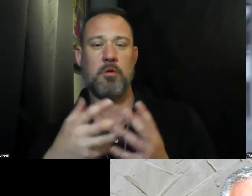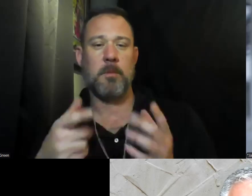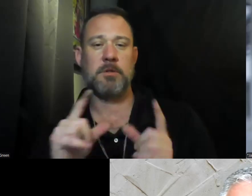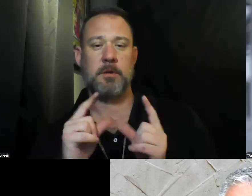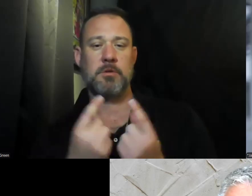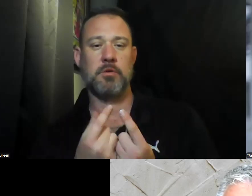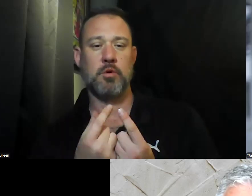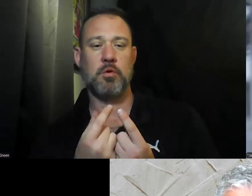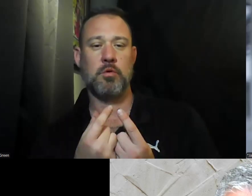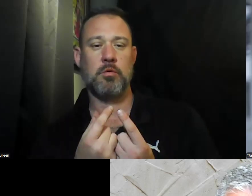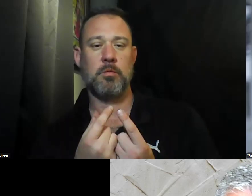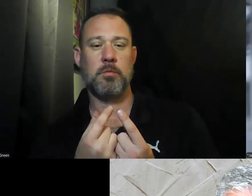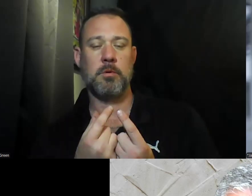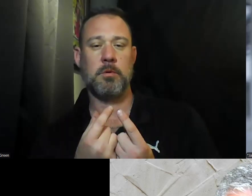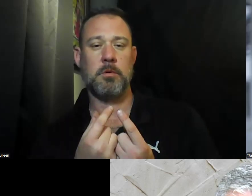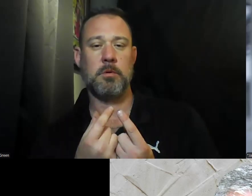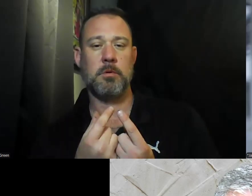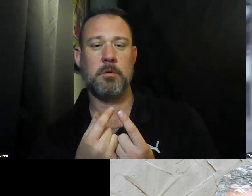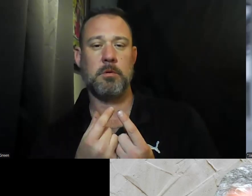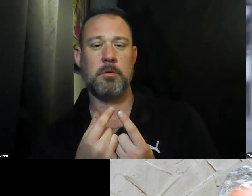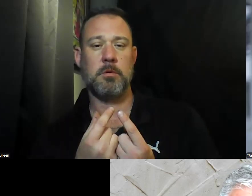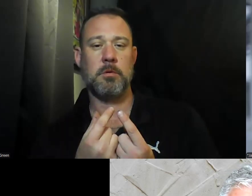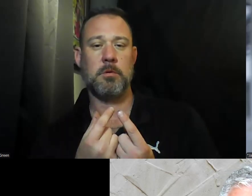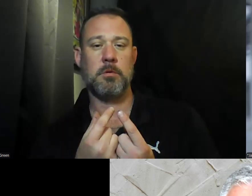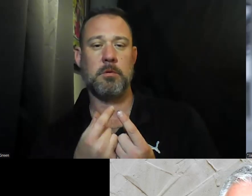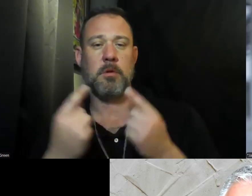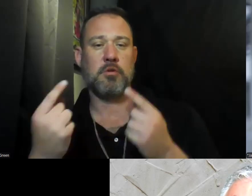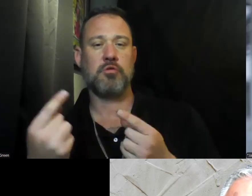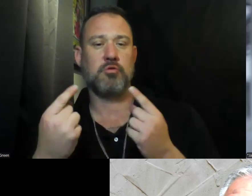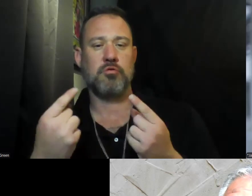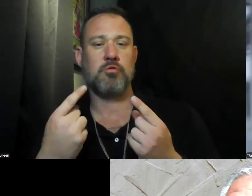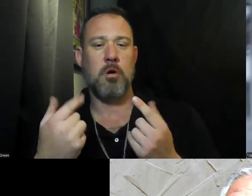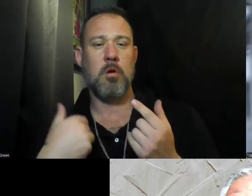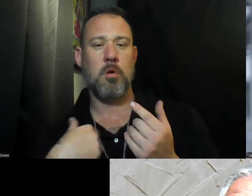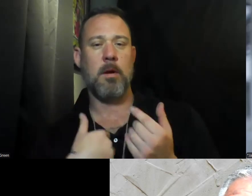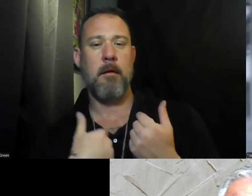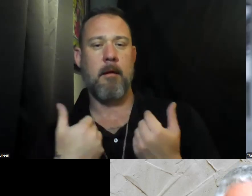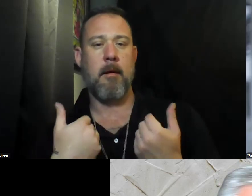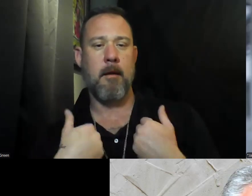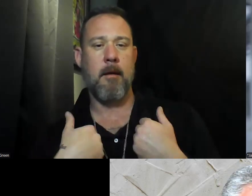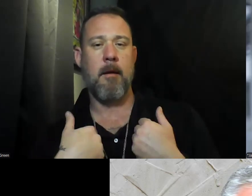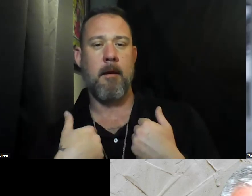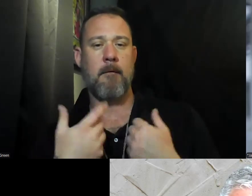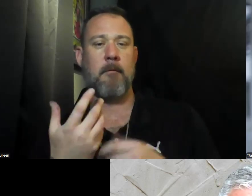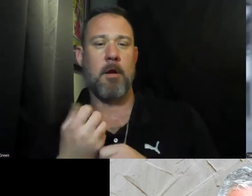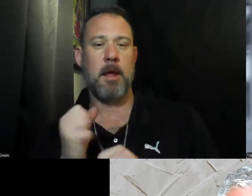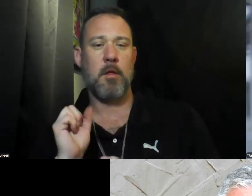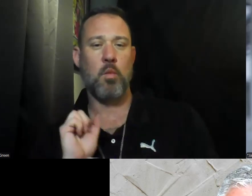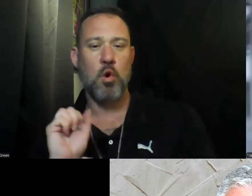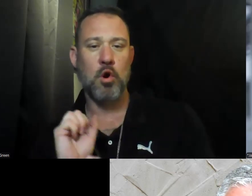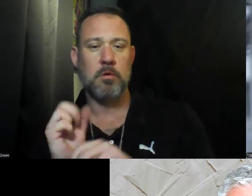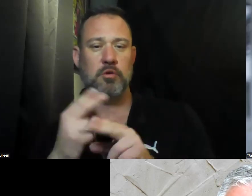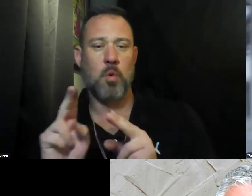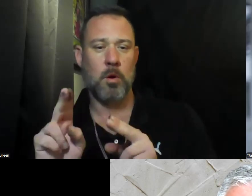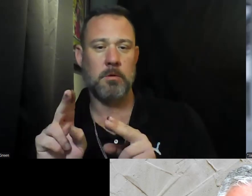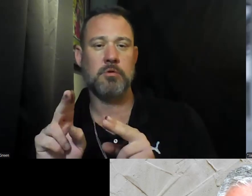is the struggle we all have on getting workers, the workforce shortage